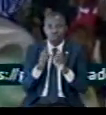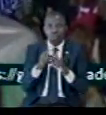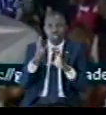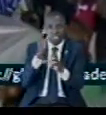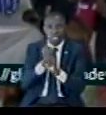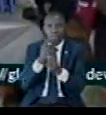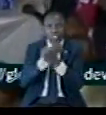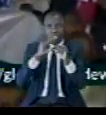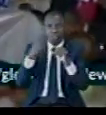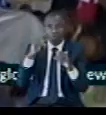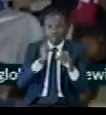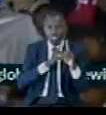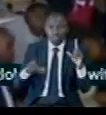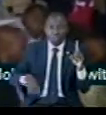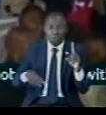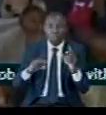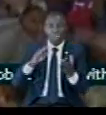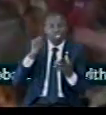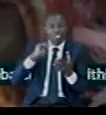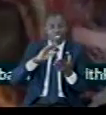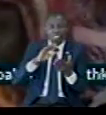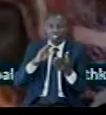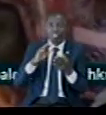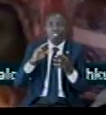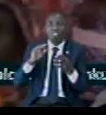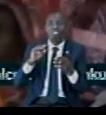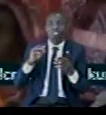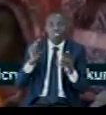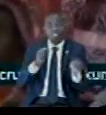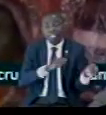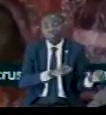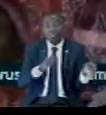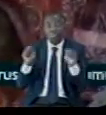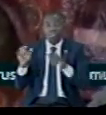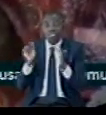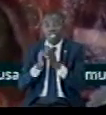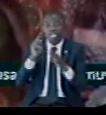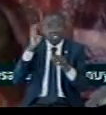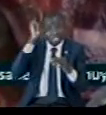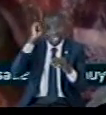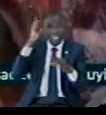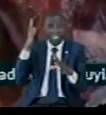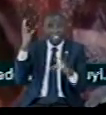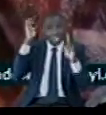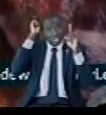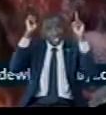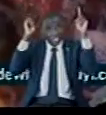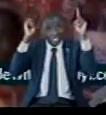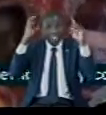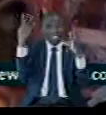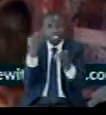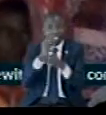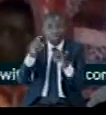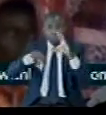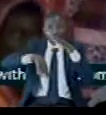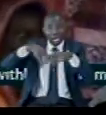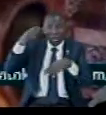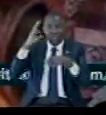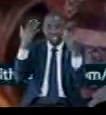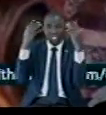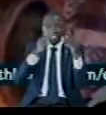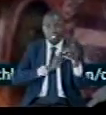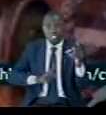the Lord, the translation that it takes you away out of the kingdom